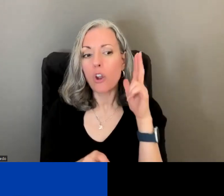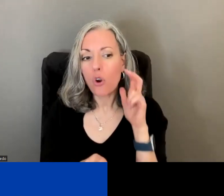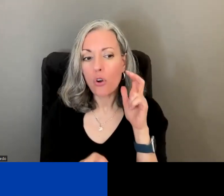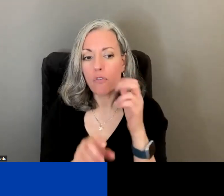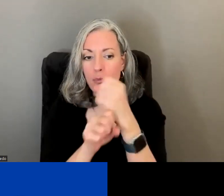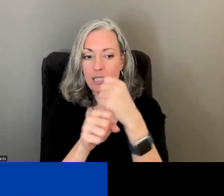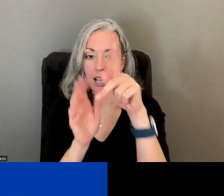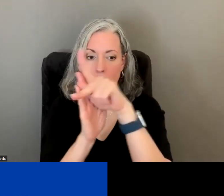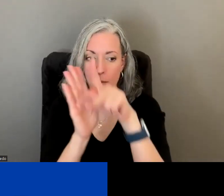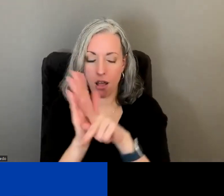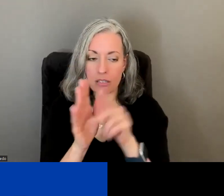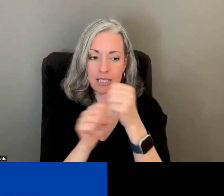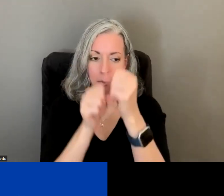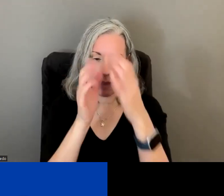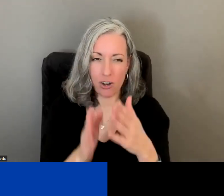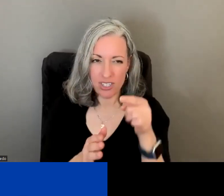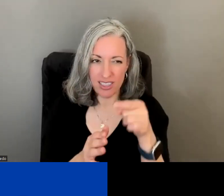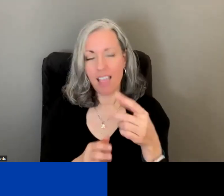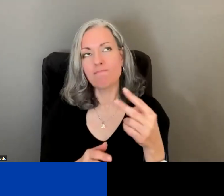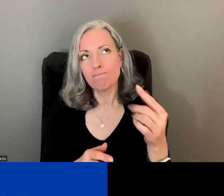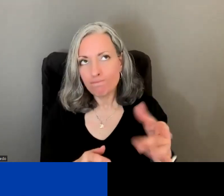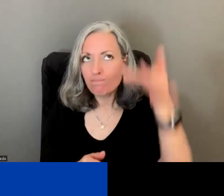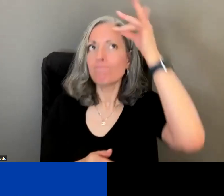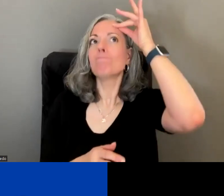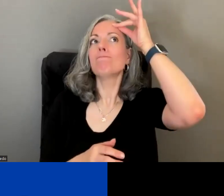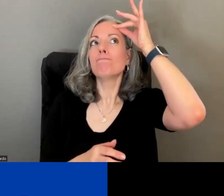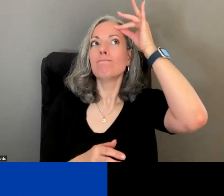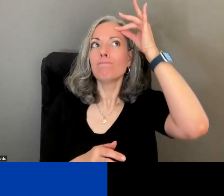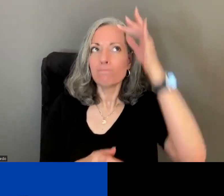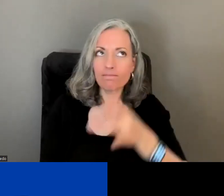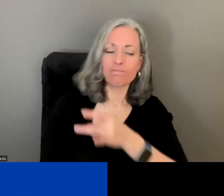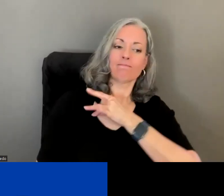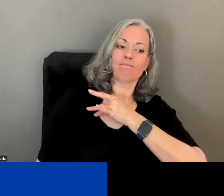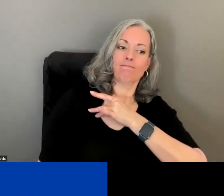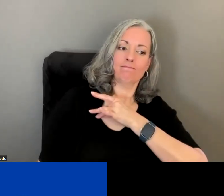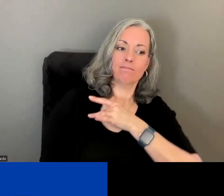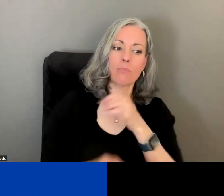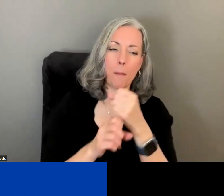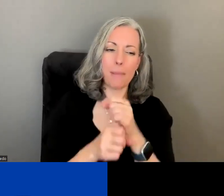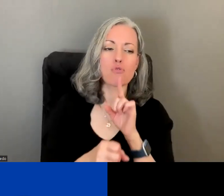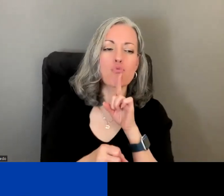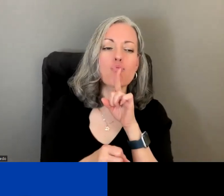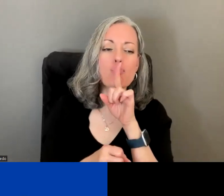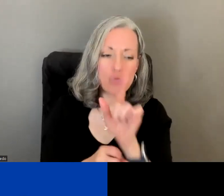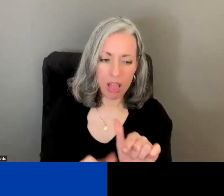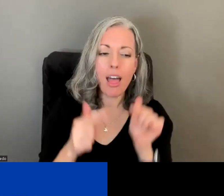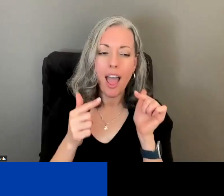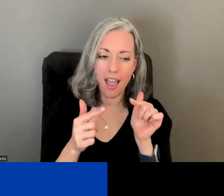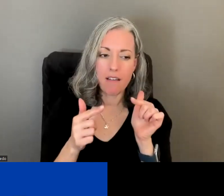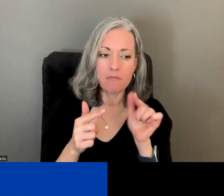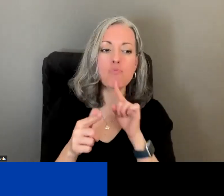it stuck with them and they heard it and it resonated. It makes these issues real rather than just an academic wonky discussion.